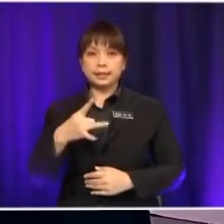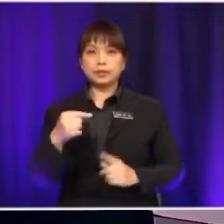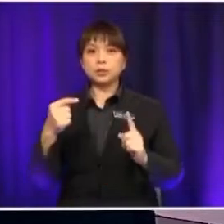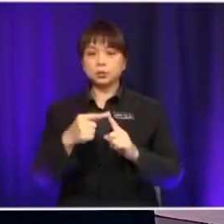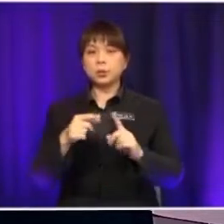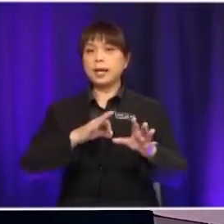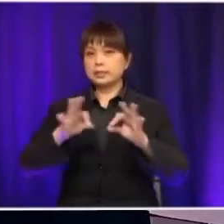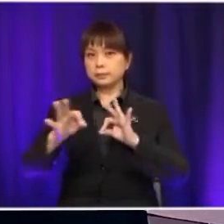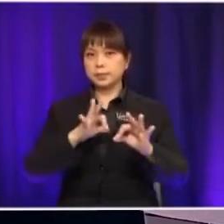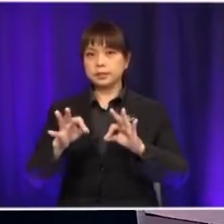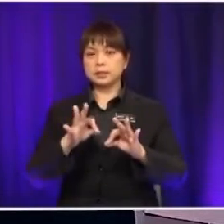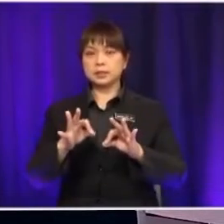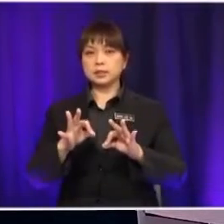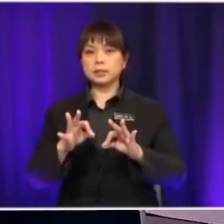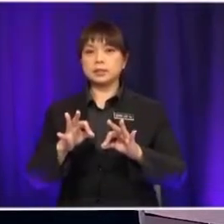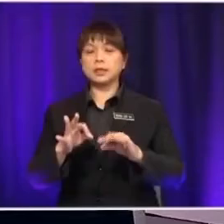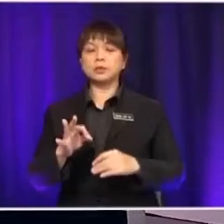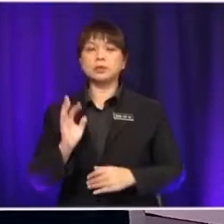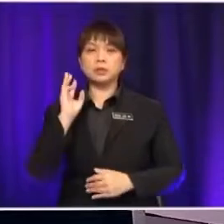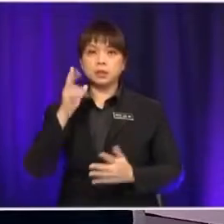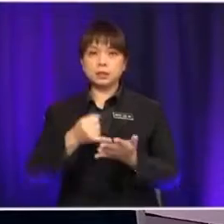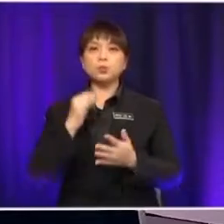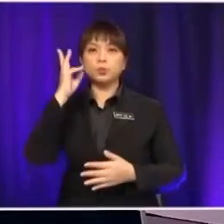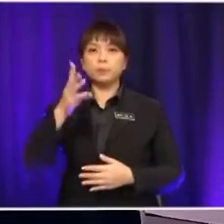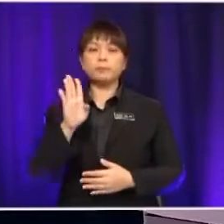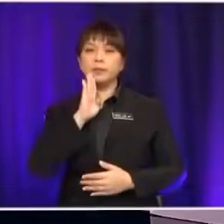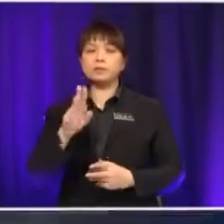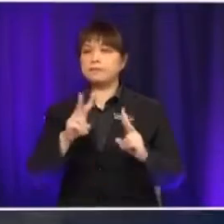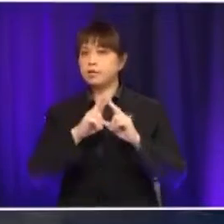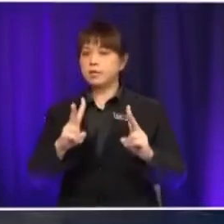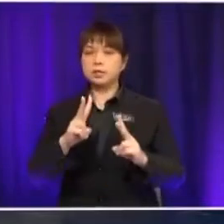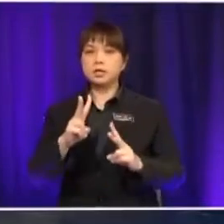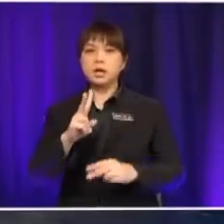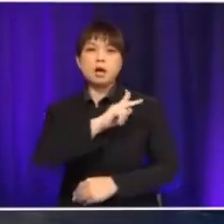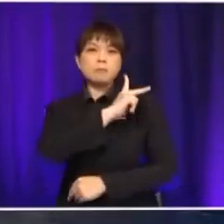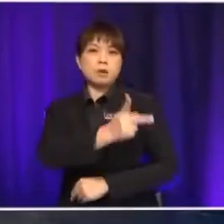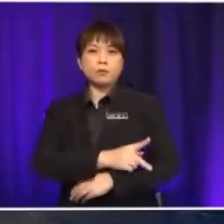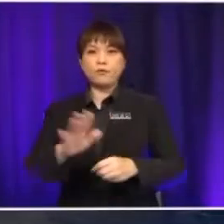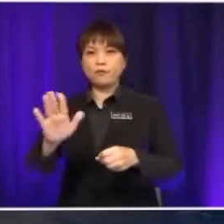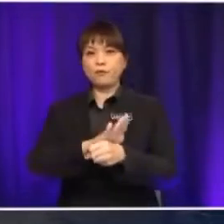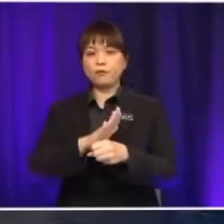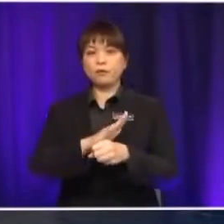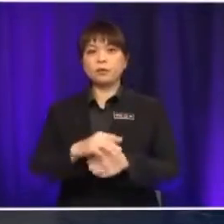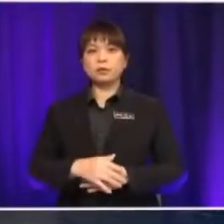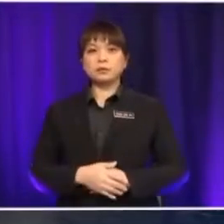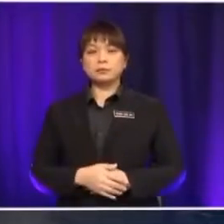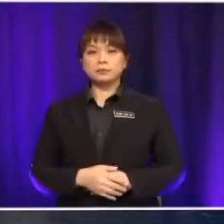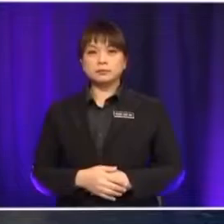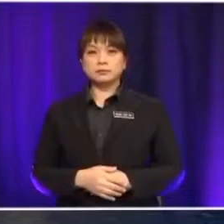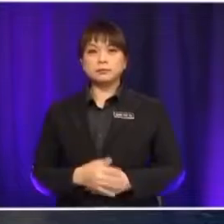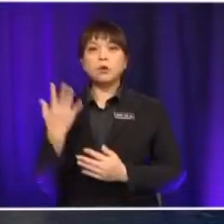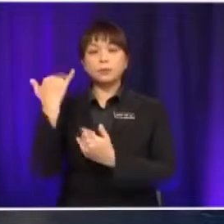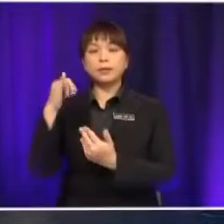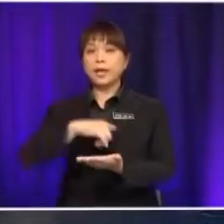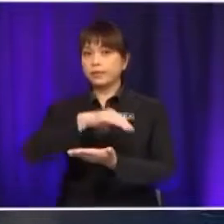adjectives are very powerful. Yes, that's okay. true. Yes. All right, and hopefully it's been helpful for everyone who's watching right now on how to form your sentences